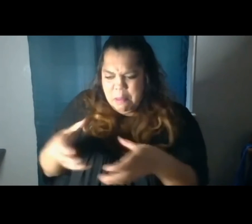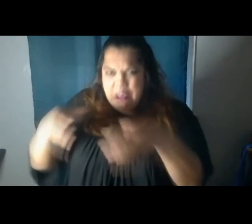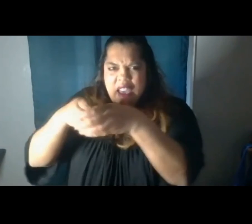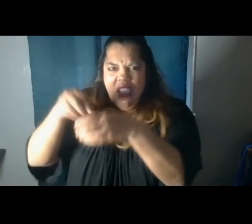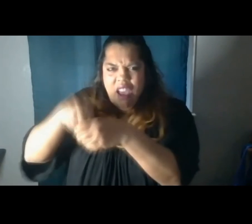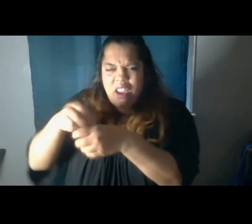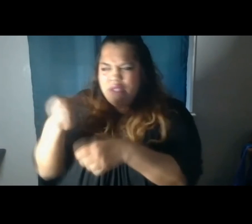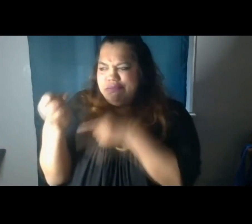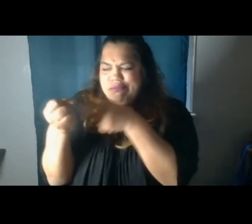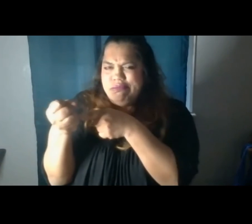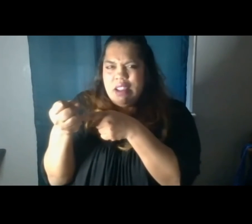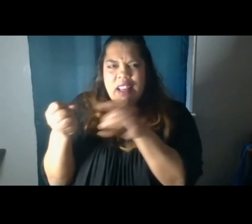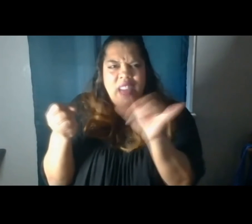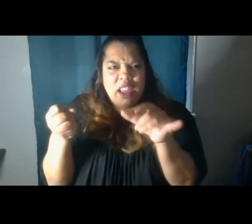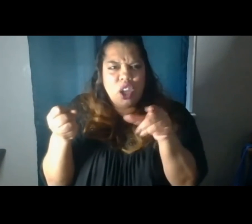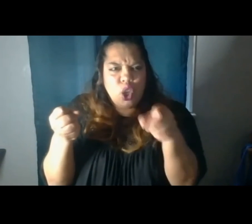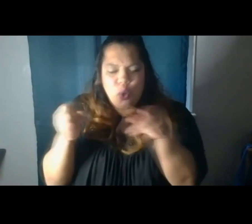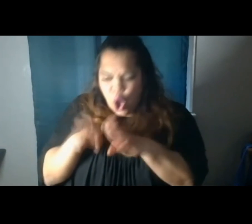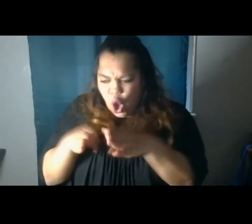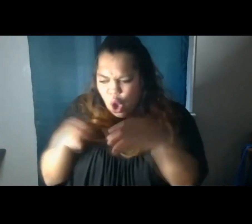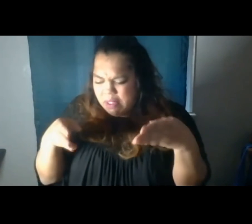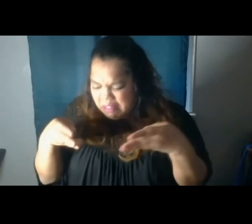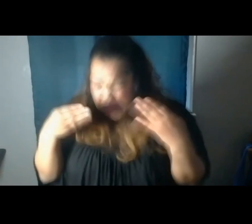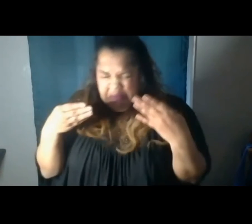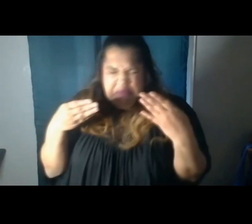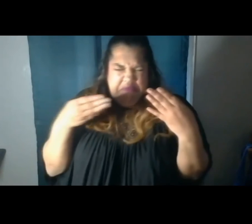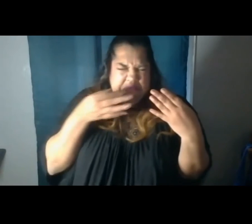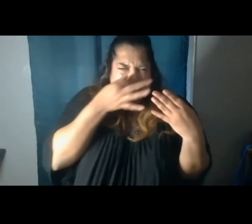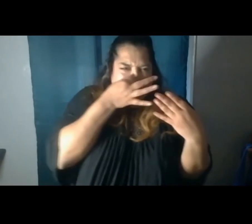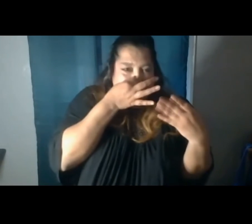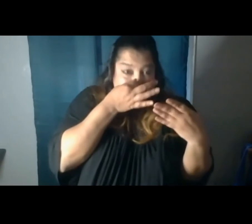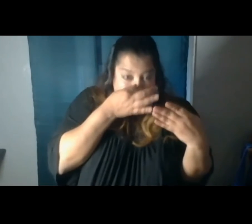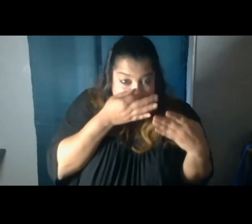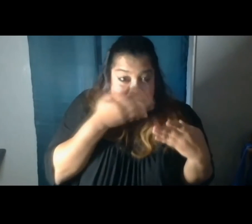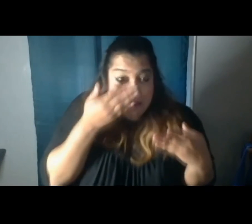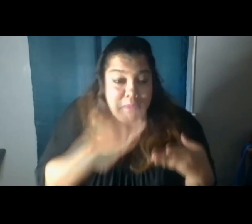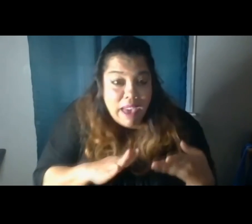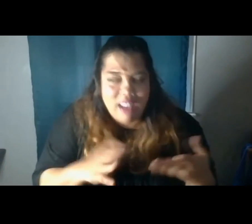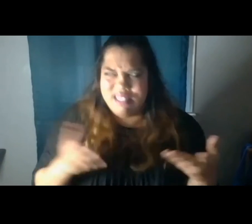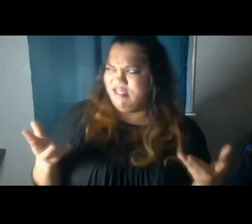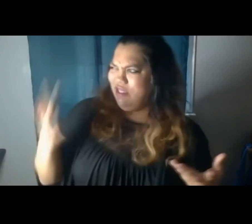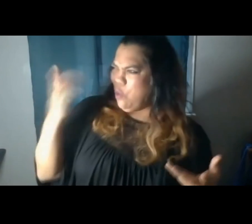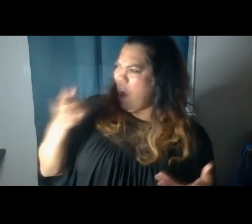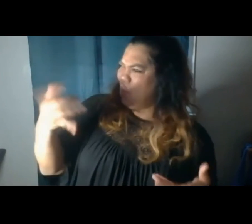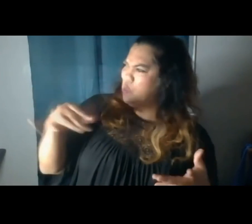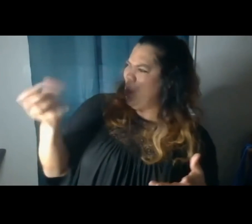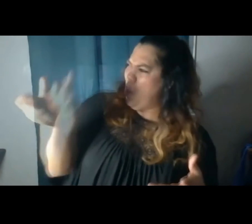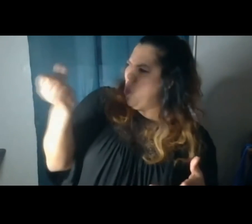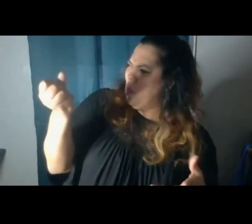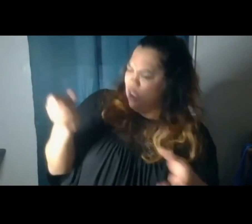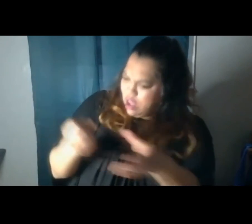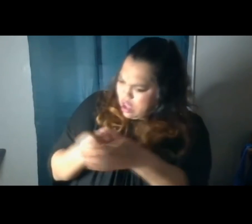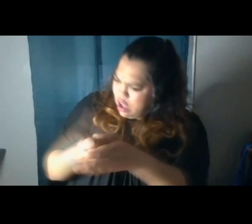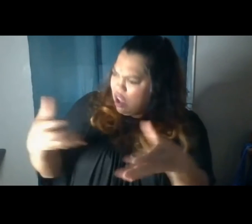why do you keep carrying it and holding it and bringing it back up? Let it go. Let the wind dissipate it and take it away. Let